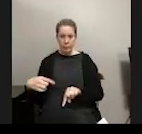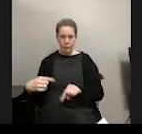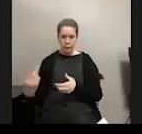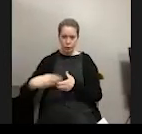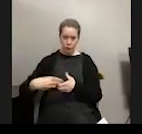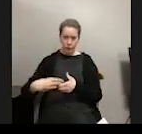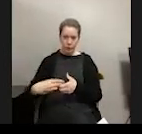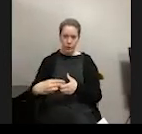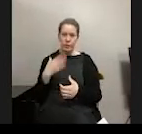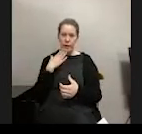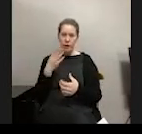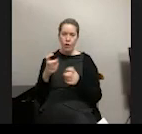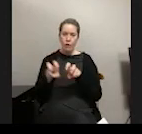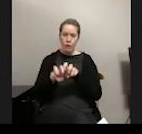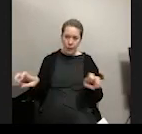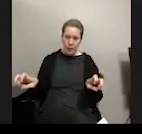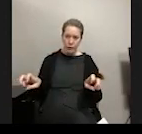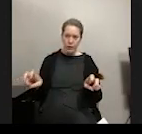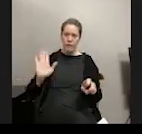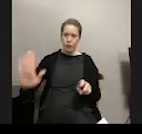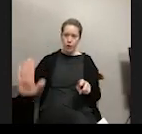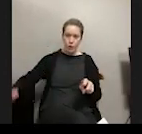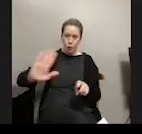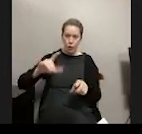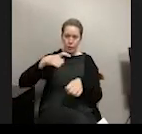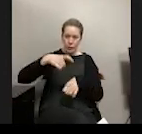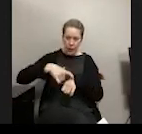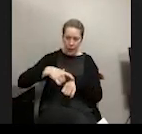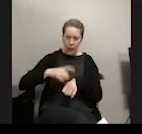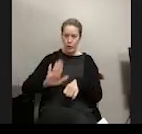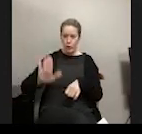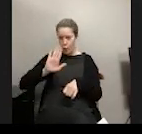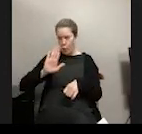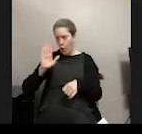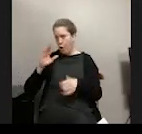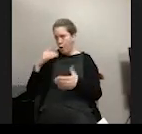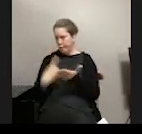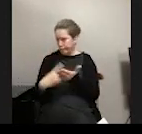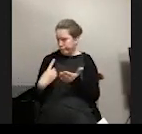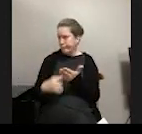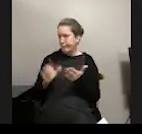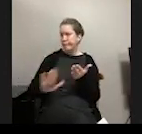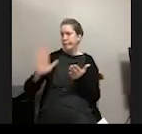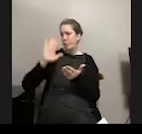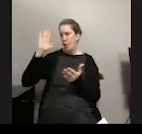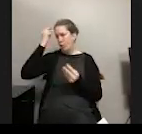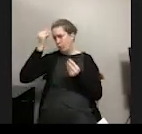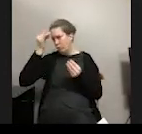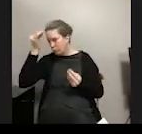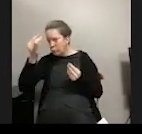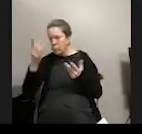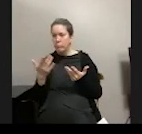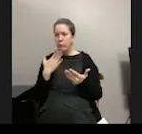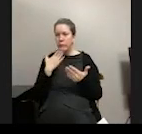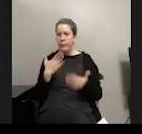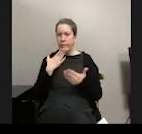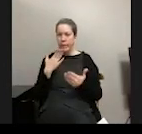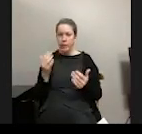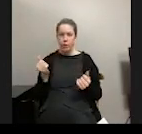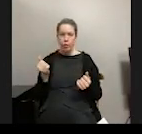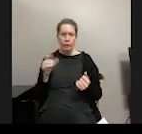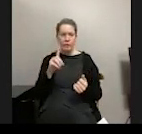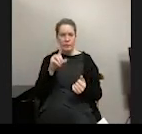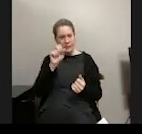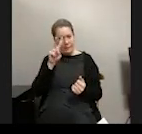for your time, your insights. Thank you so much, David, for helping guide the conversation in public art. And again,